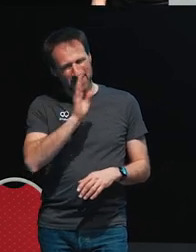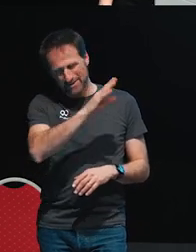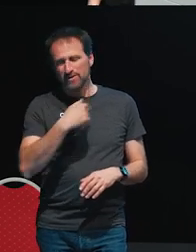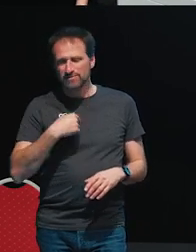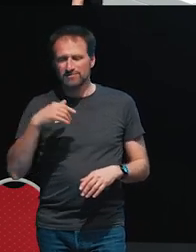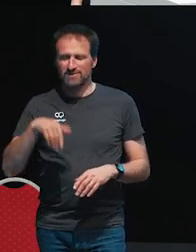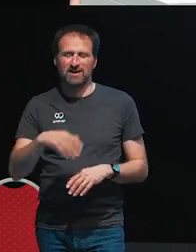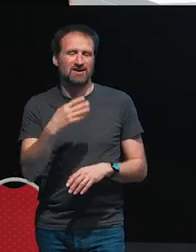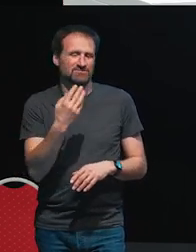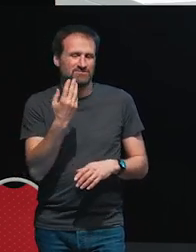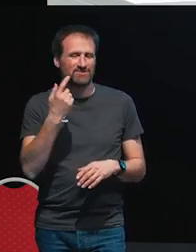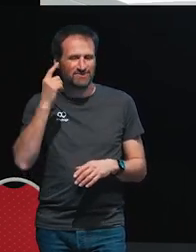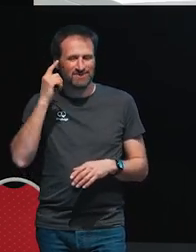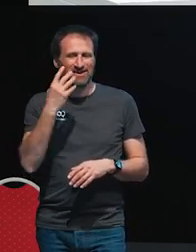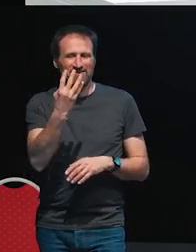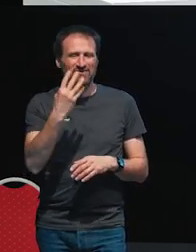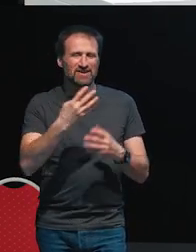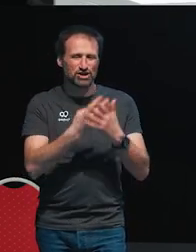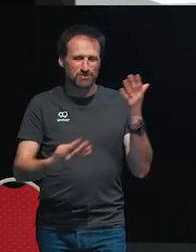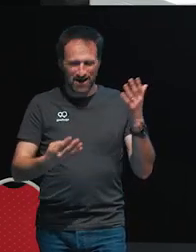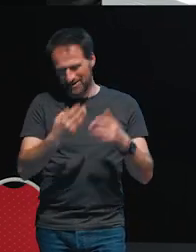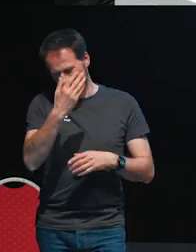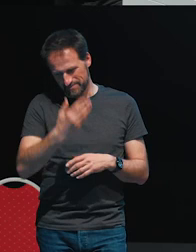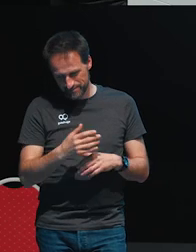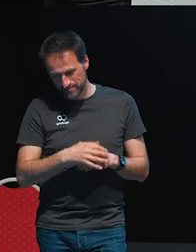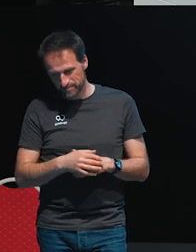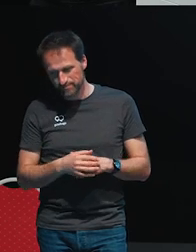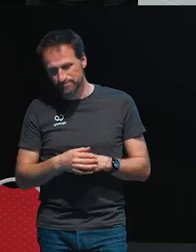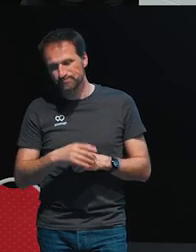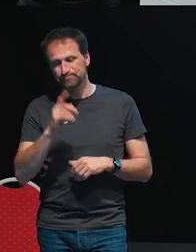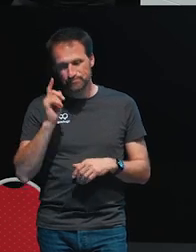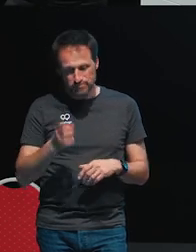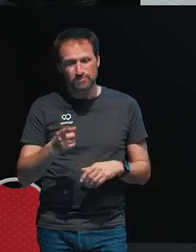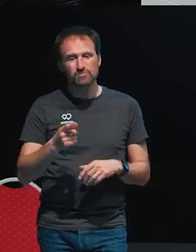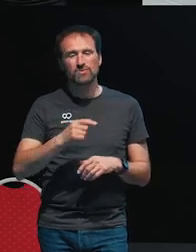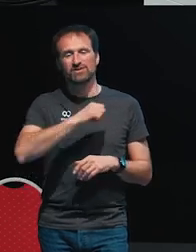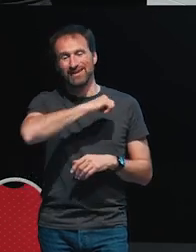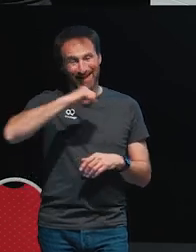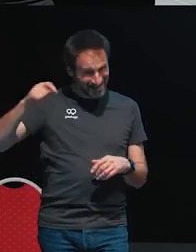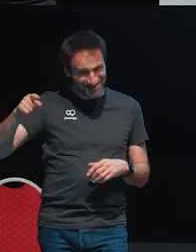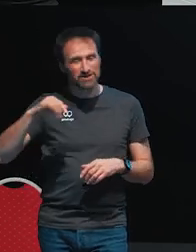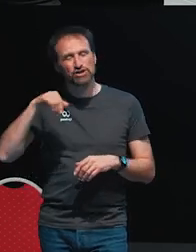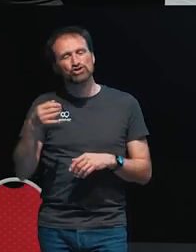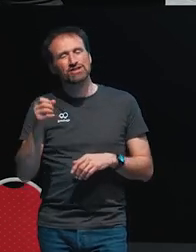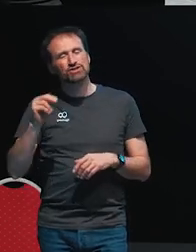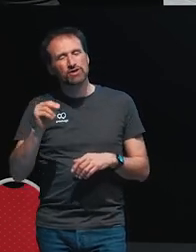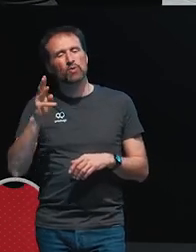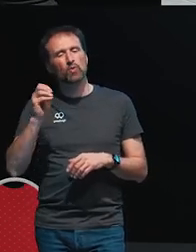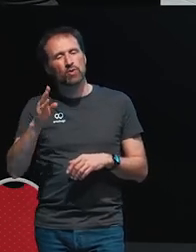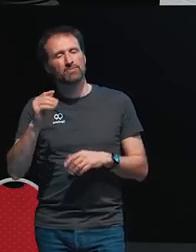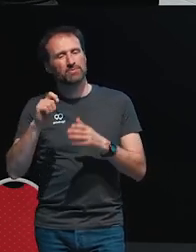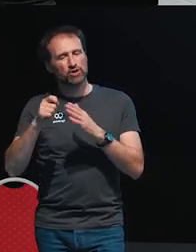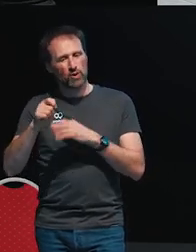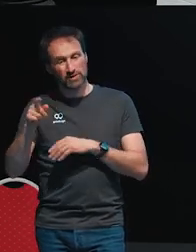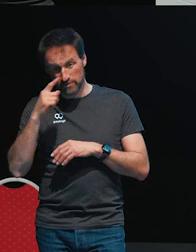logic. And on the left, you have the header of a JSON Web Token, and it's kind of comparable because on the front